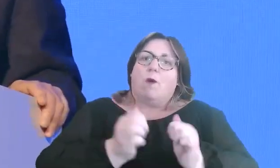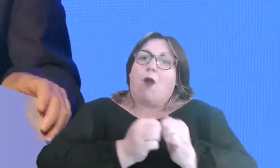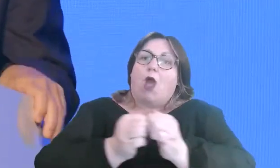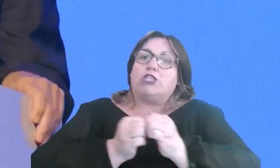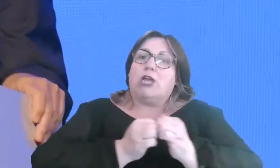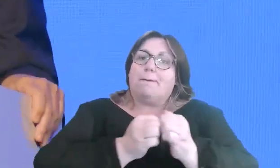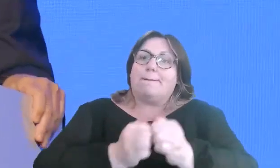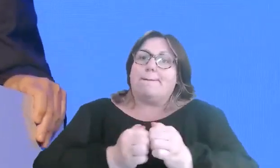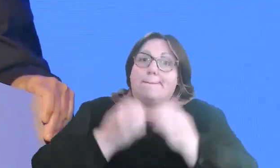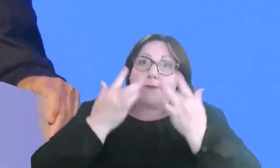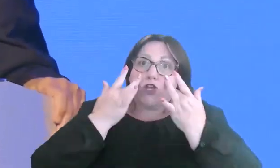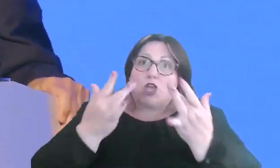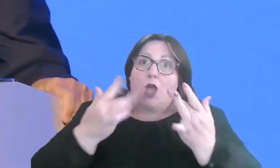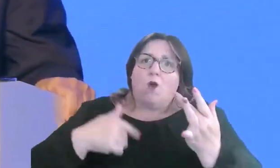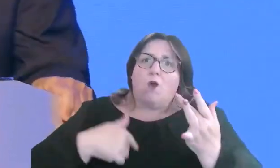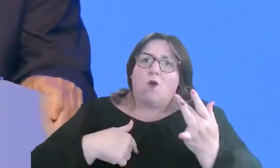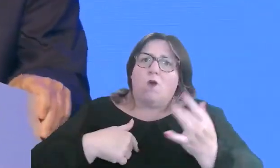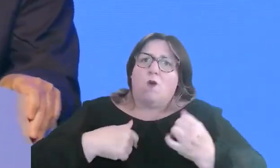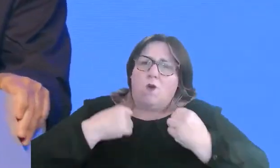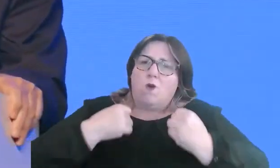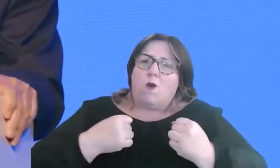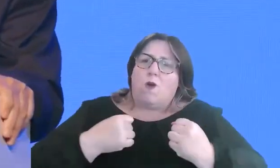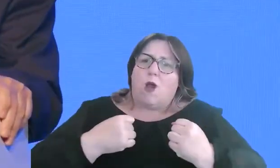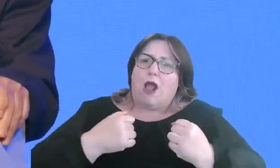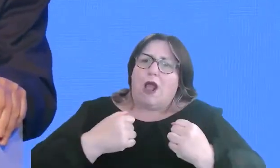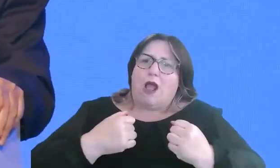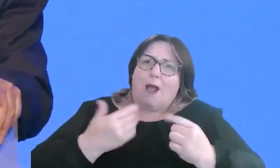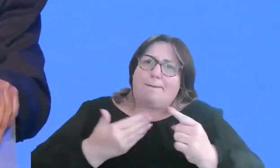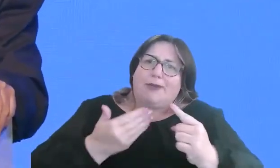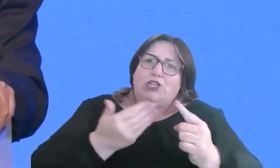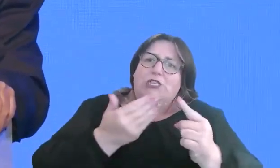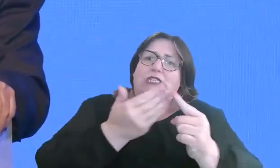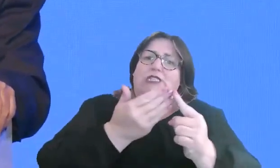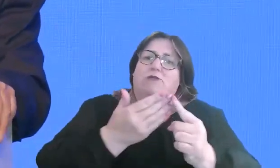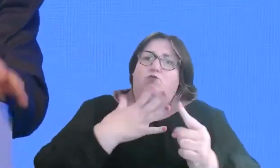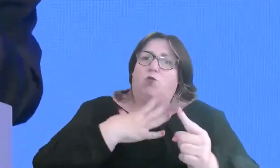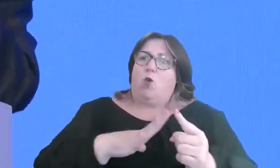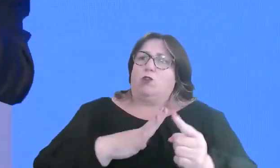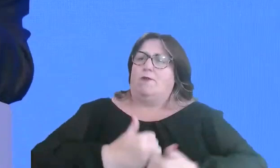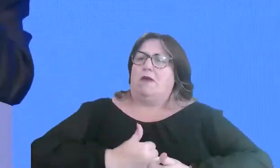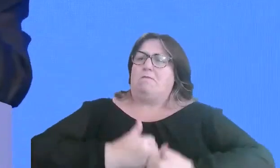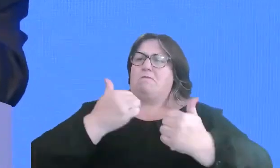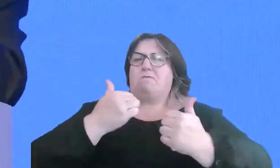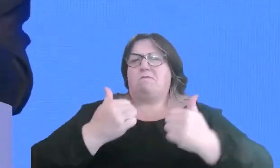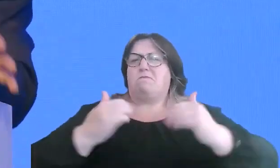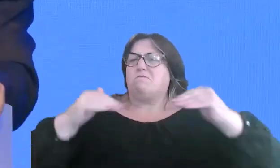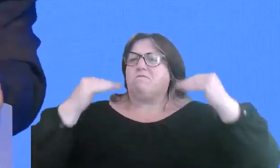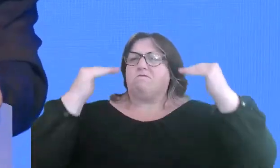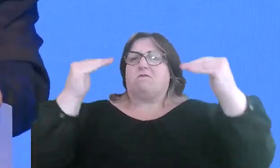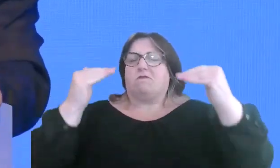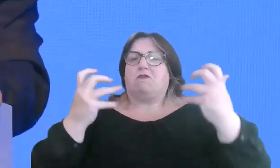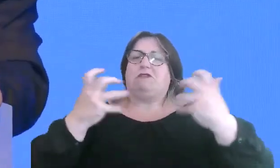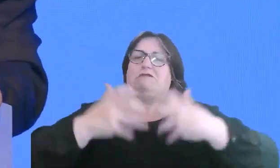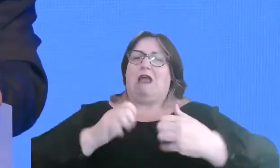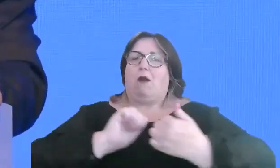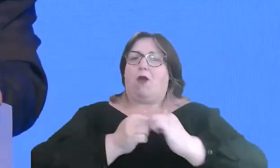are determined to be the best state partner for tech entrepreneurs anywhere in the world. That's the bar, that's the ambition that I've set